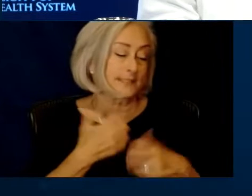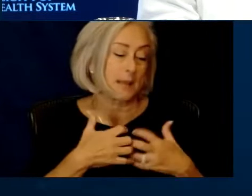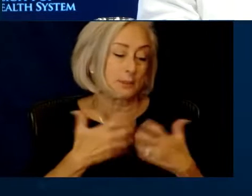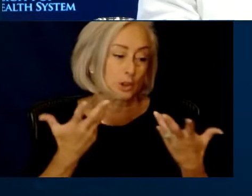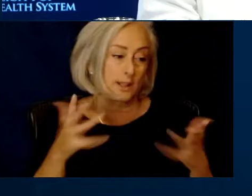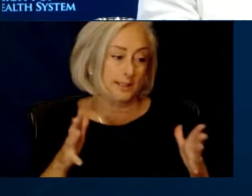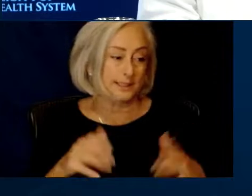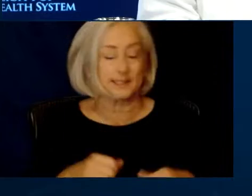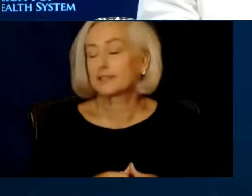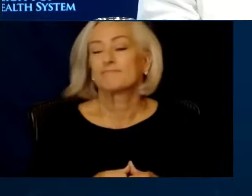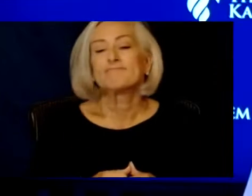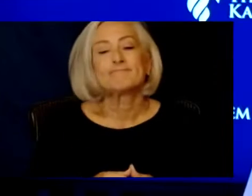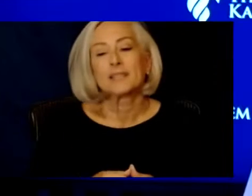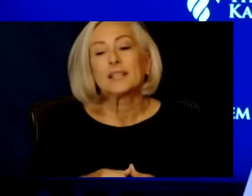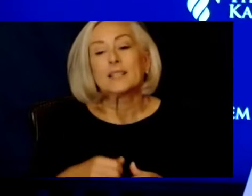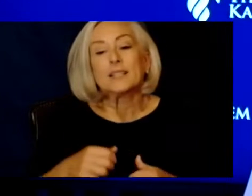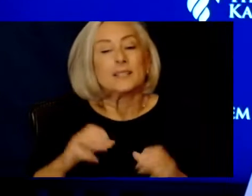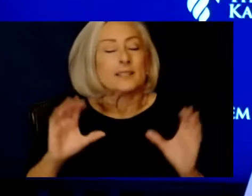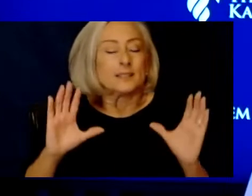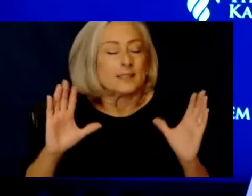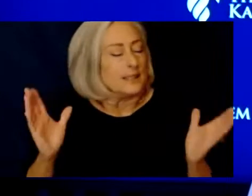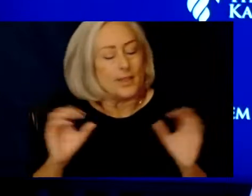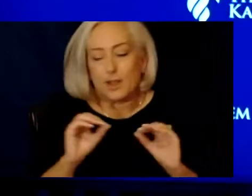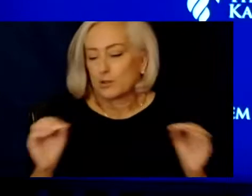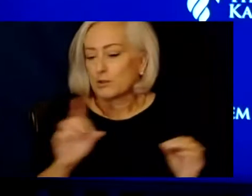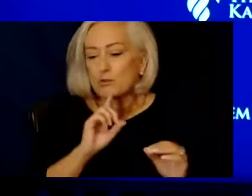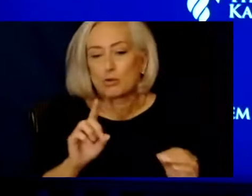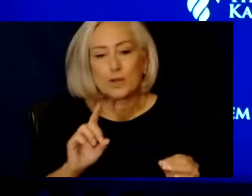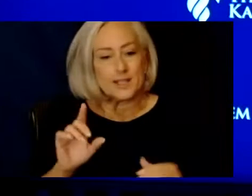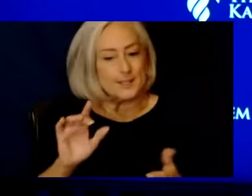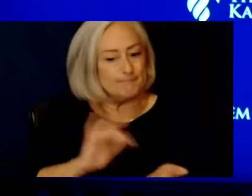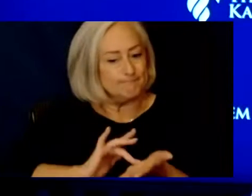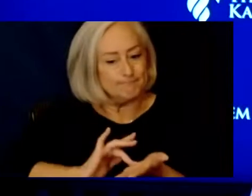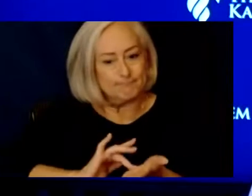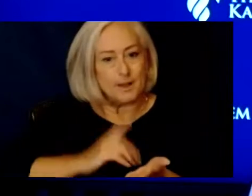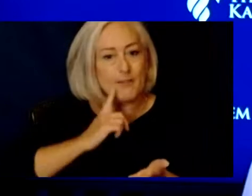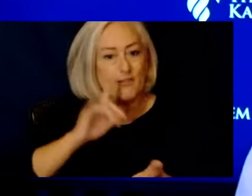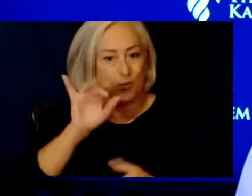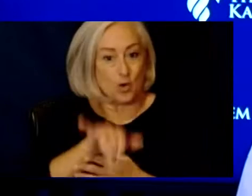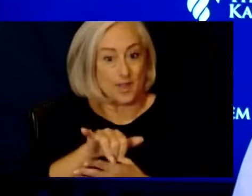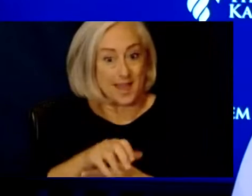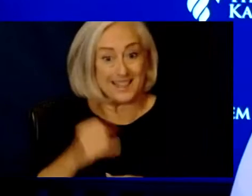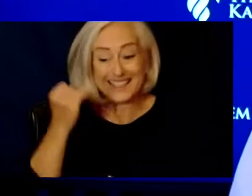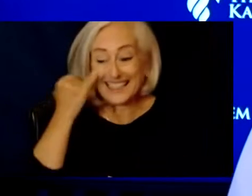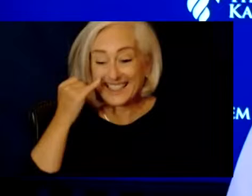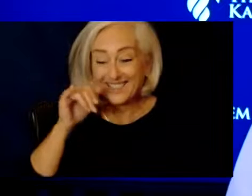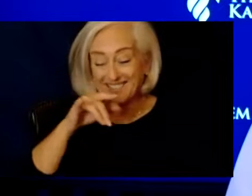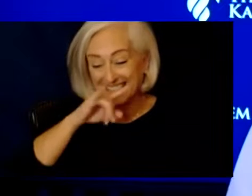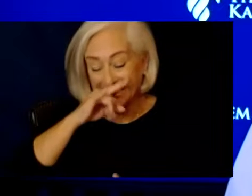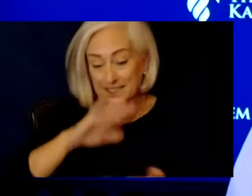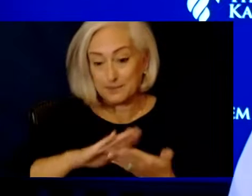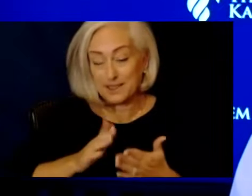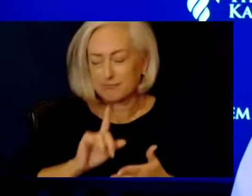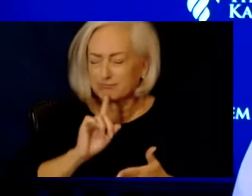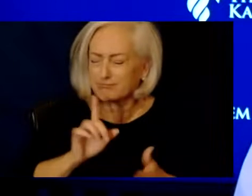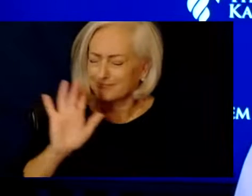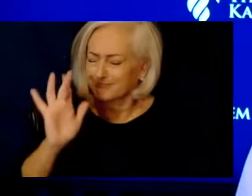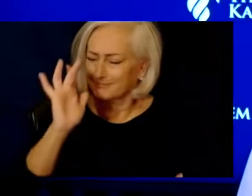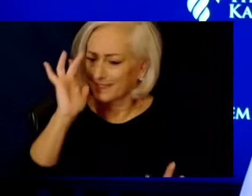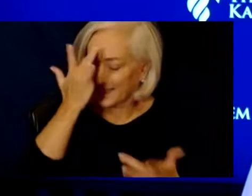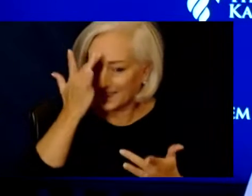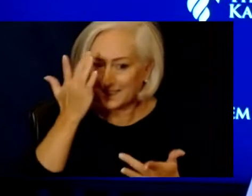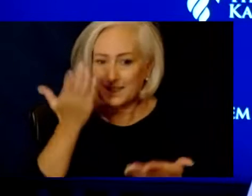no great antiviral medication for it. Sometimes these kids, when they get extremely ill, we've seen them actually get like